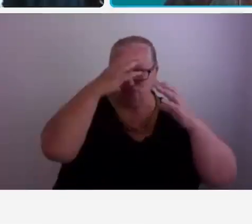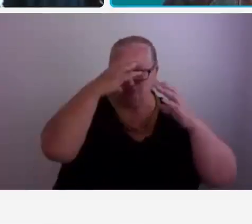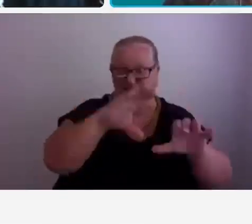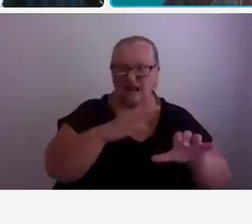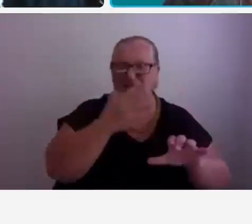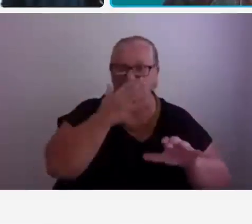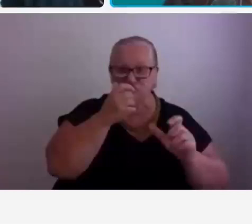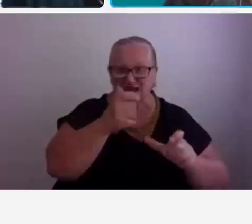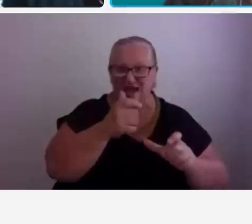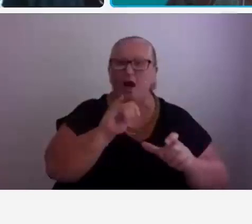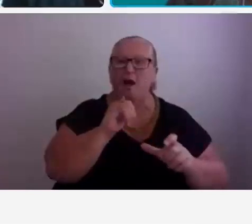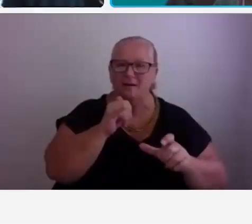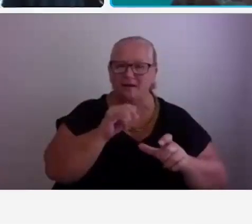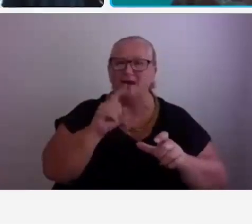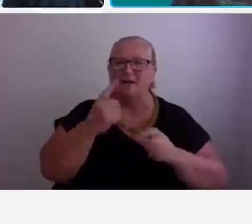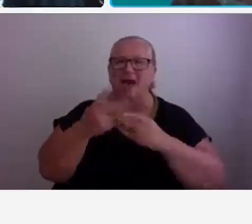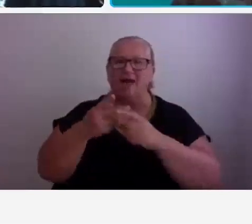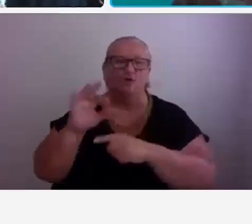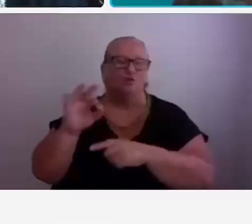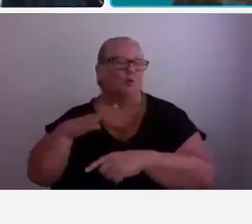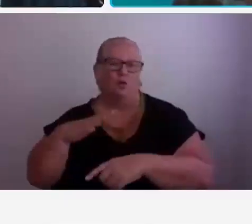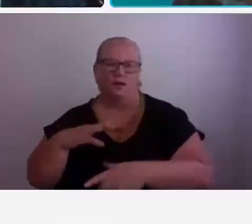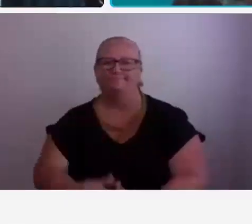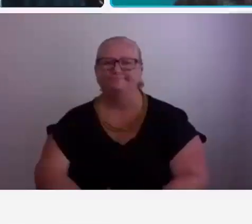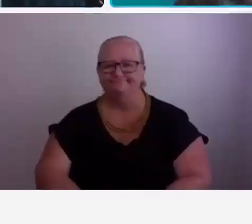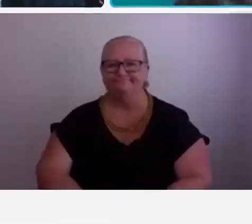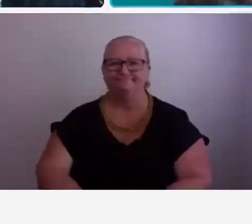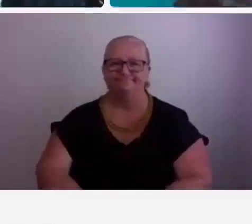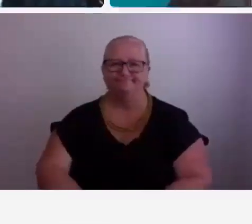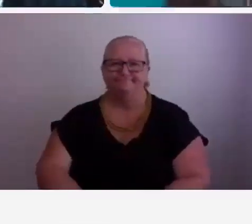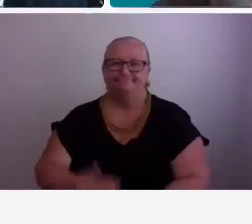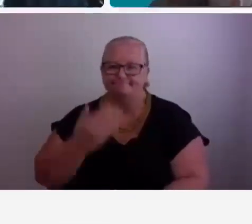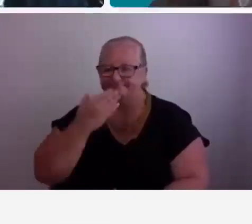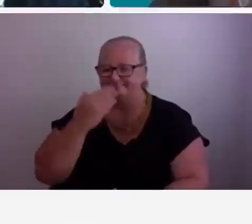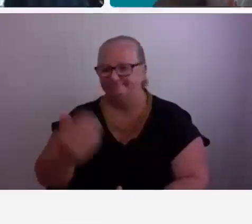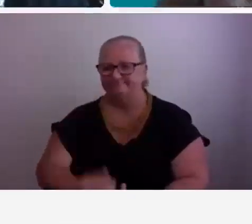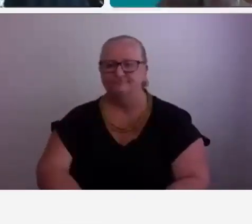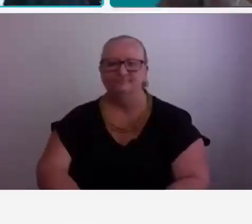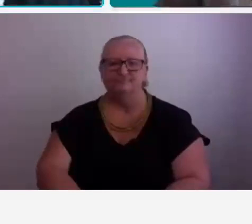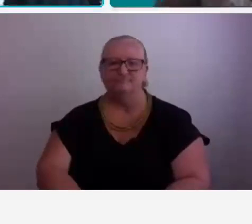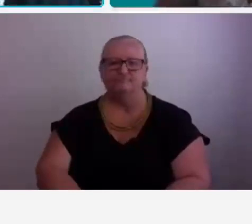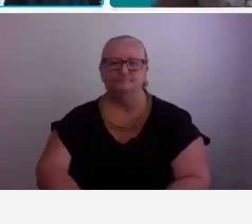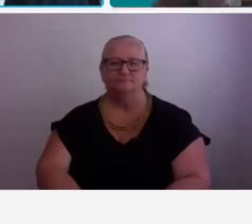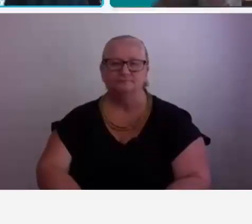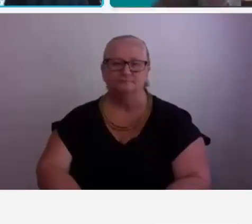but home care providers are not required to. Okay, thanks, Jess.